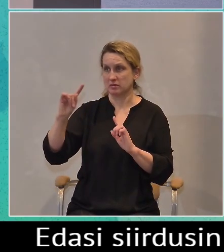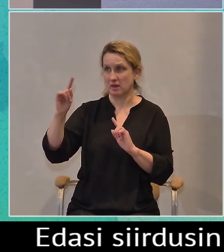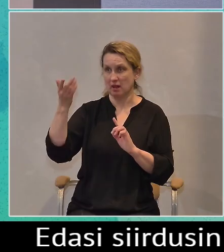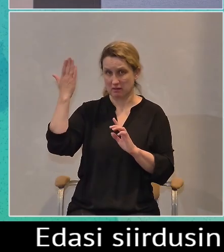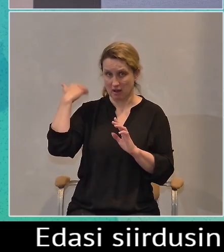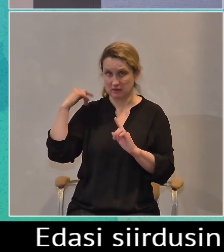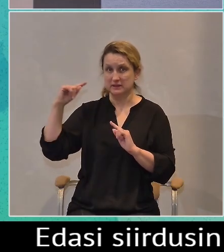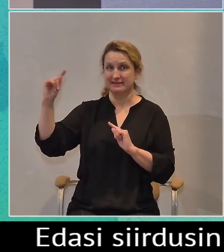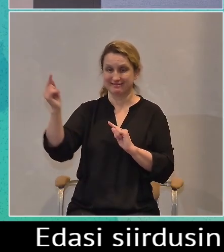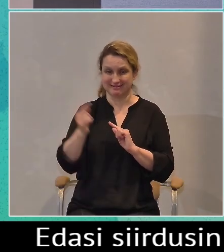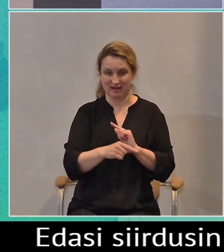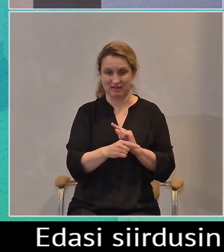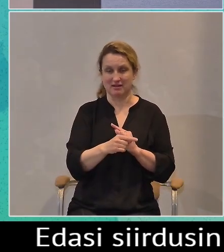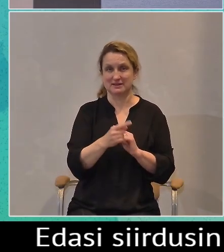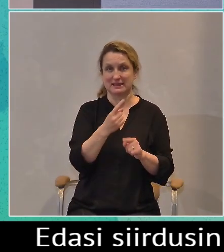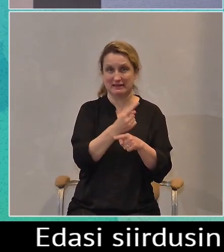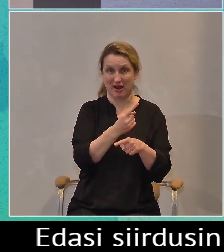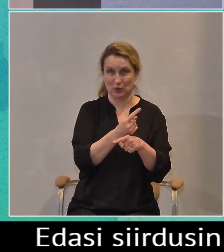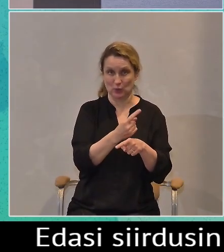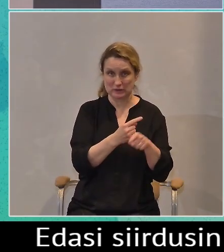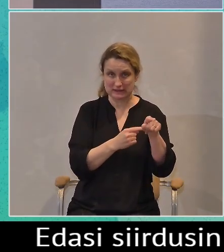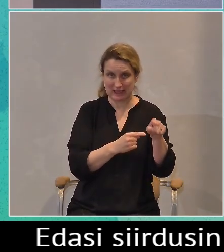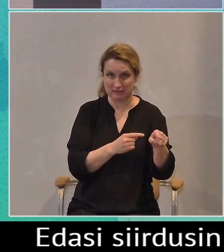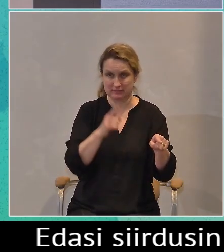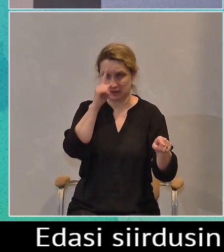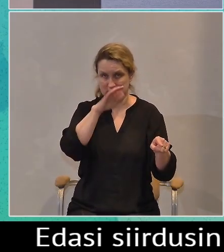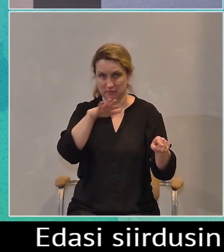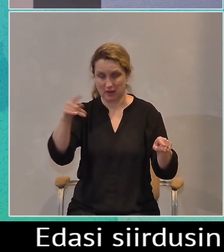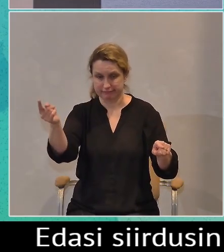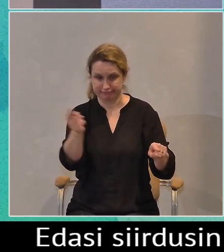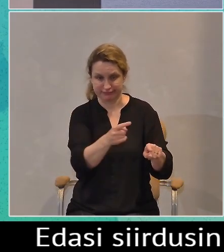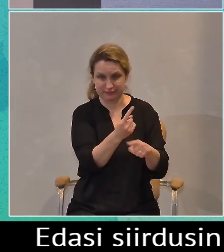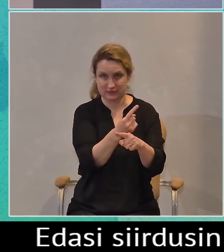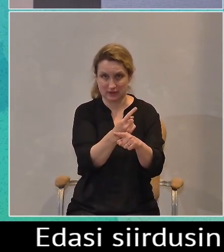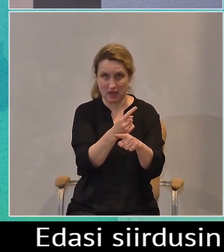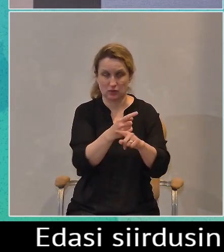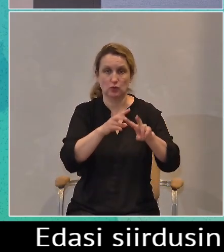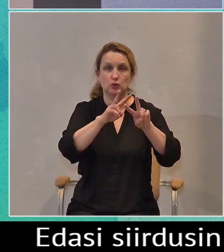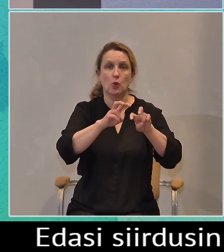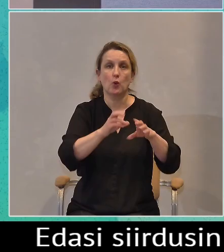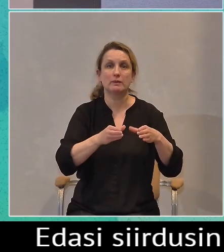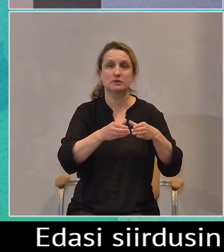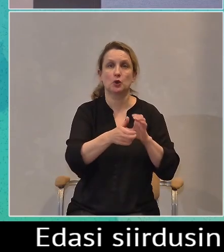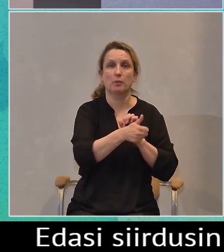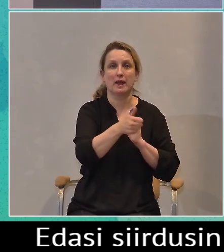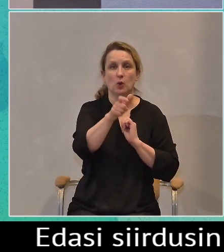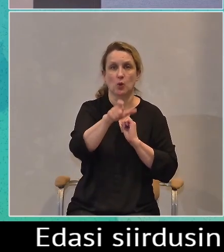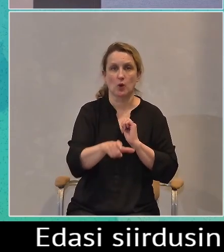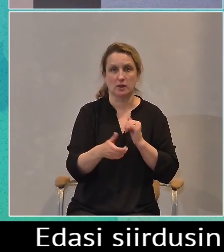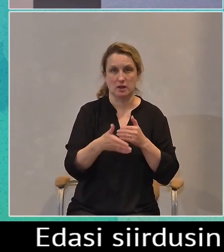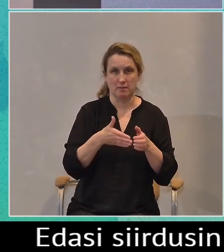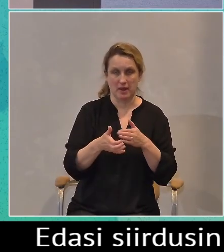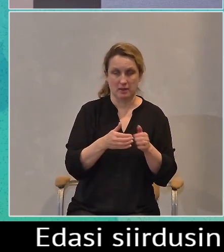as of now, a couple of months ago, I returned to my home in Tartu. I'm the